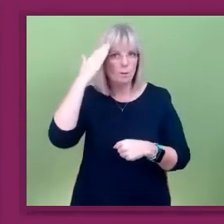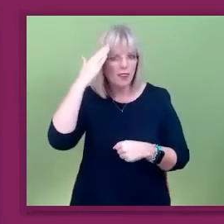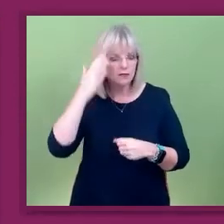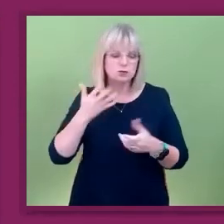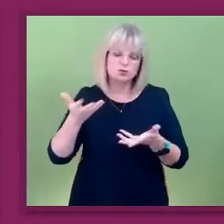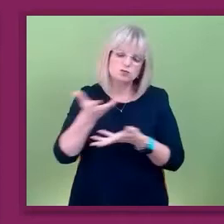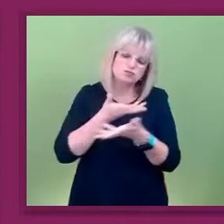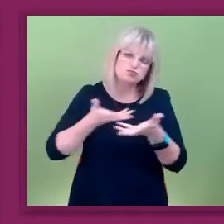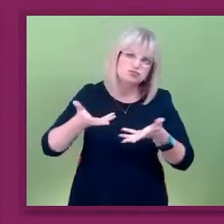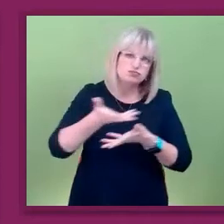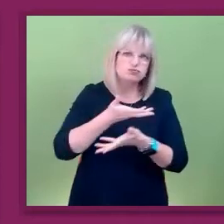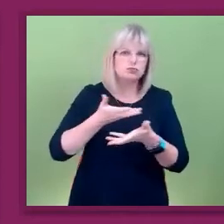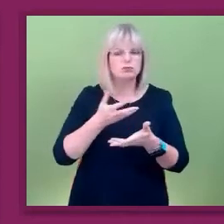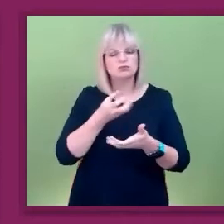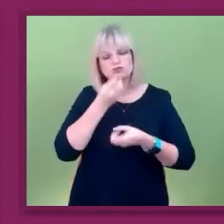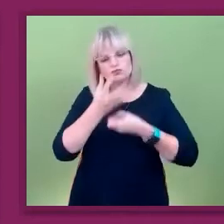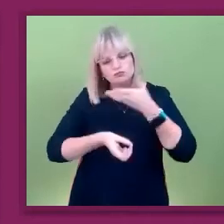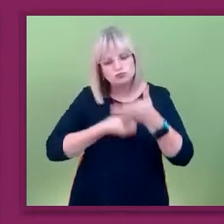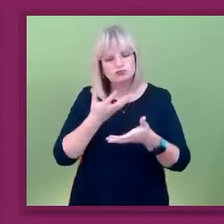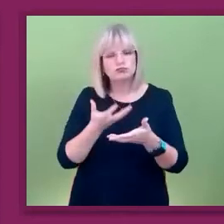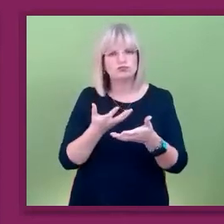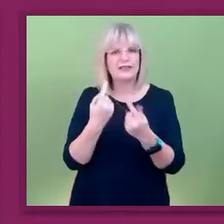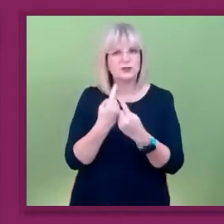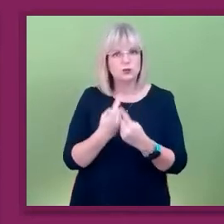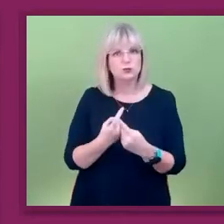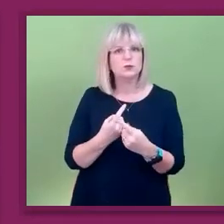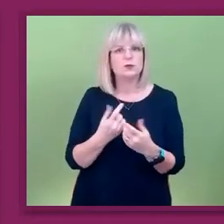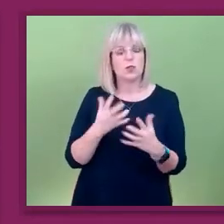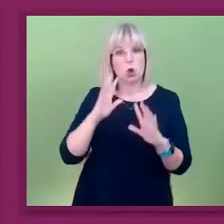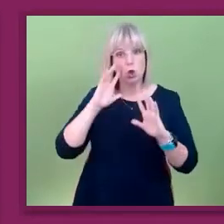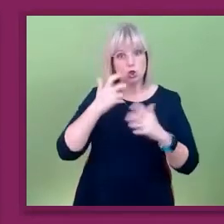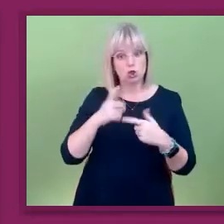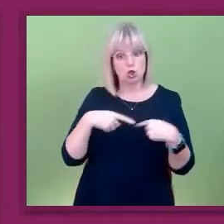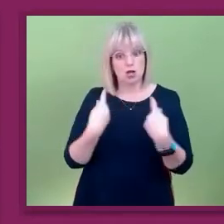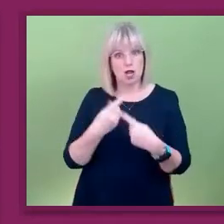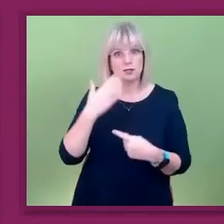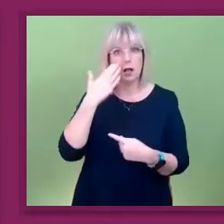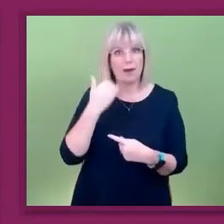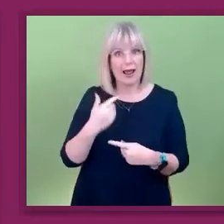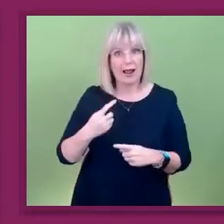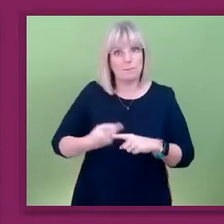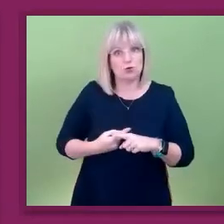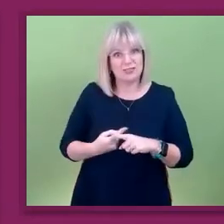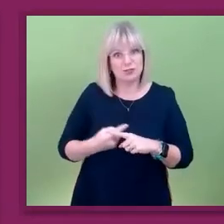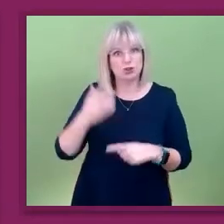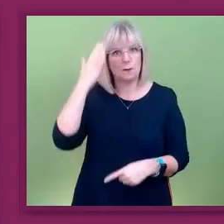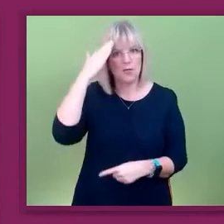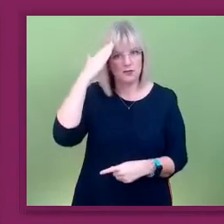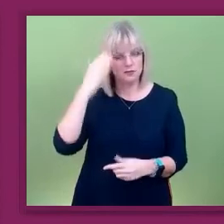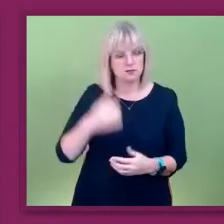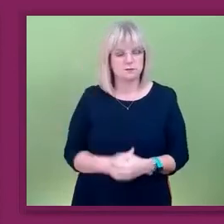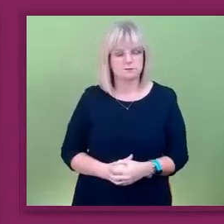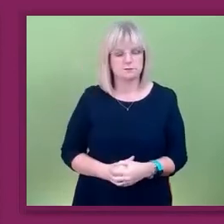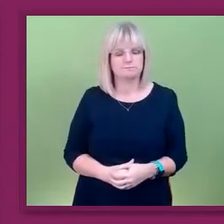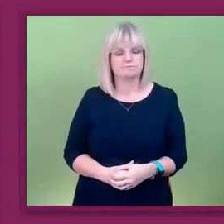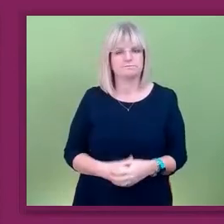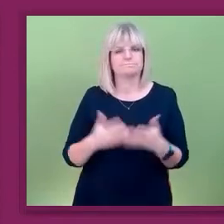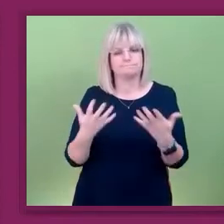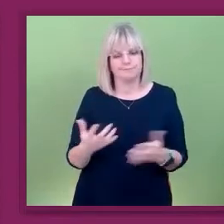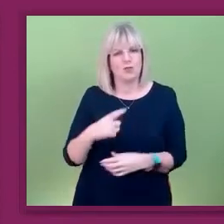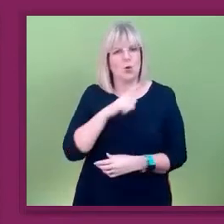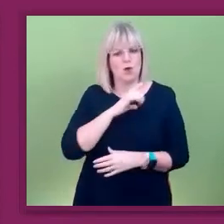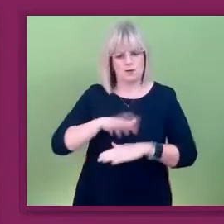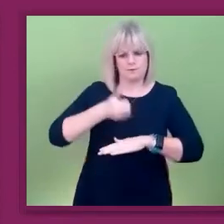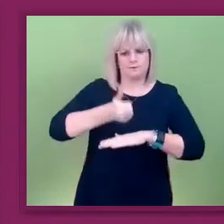concern us as Black British mothers. Why did I start the Motherhood Group? Well, 4.5 years ago,